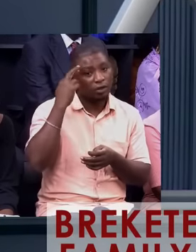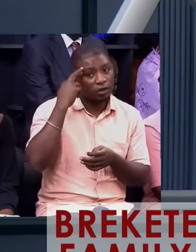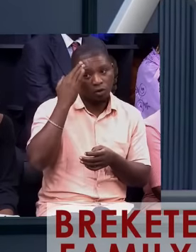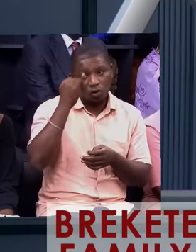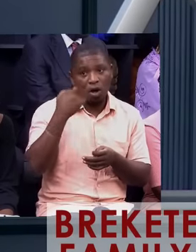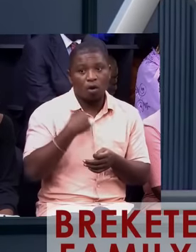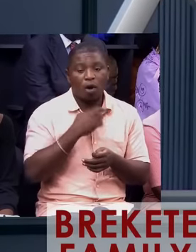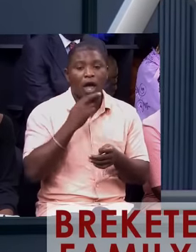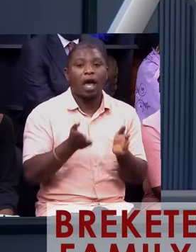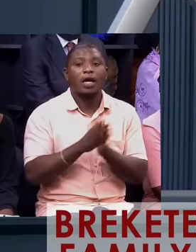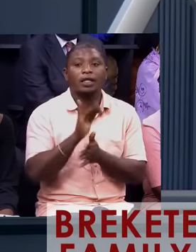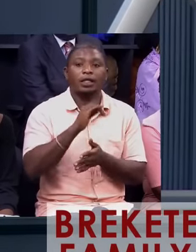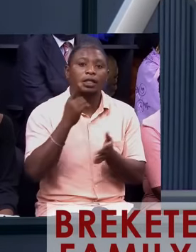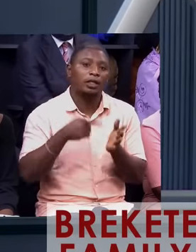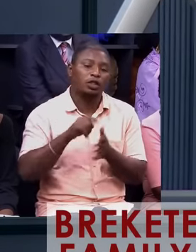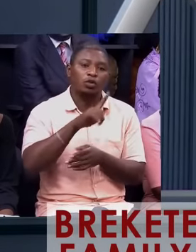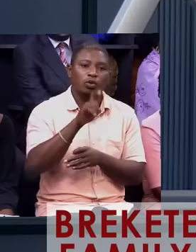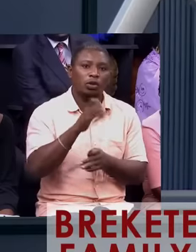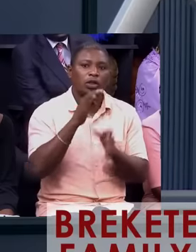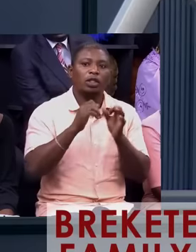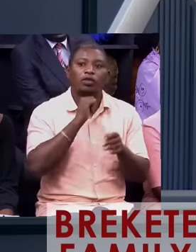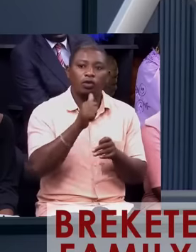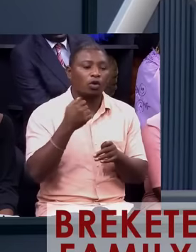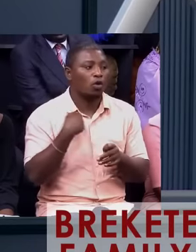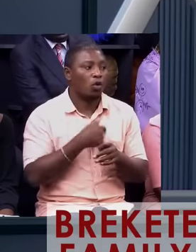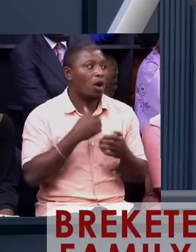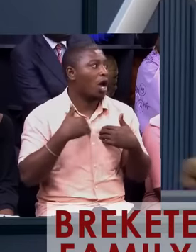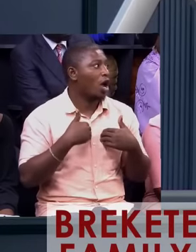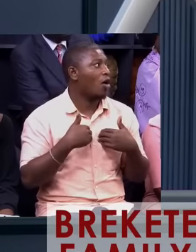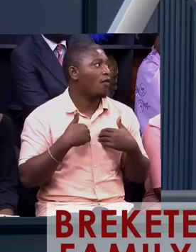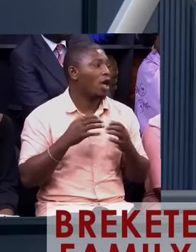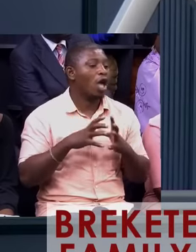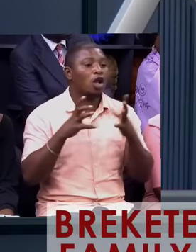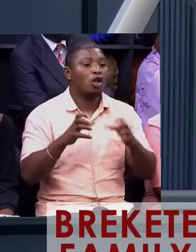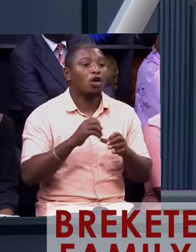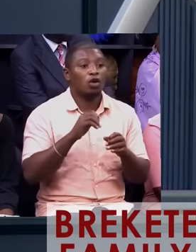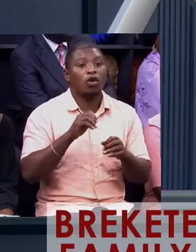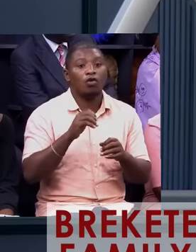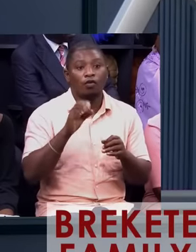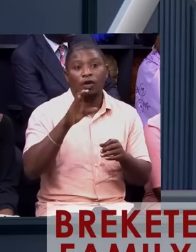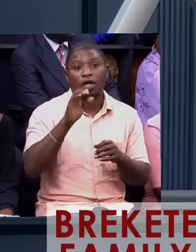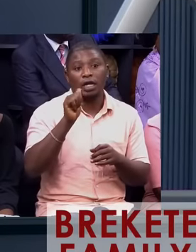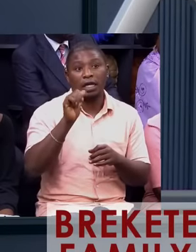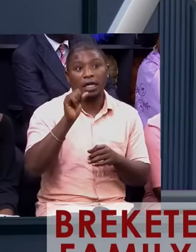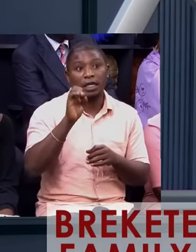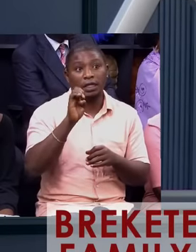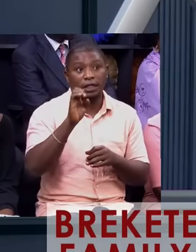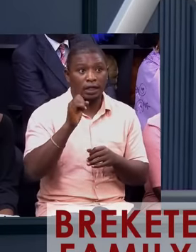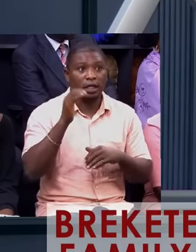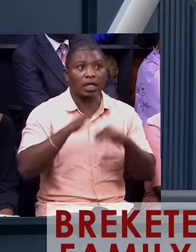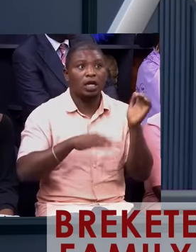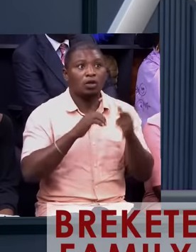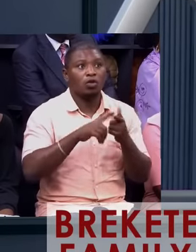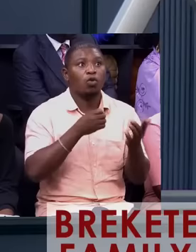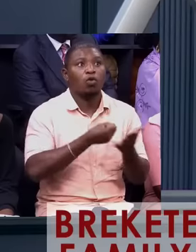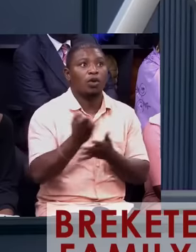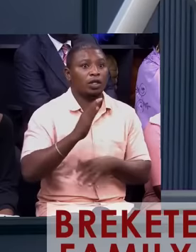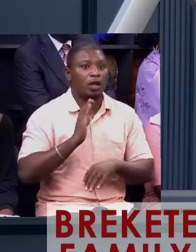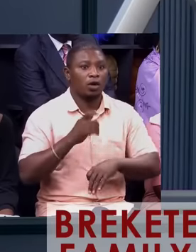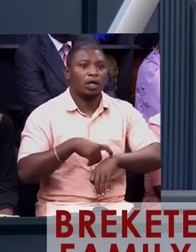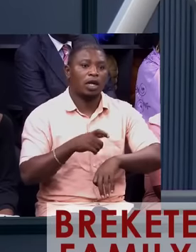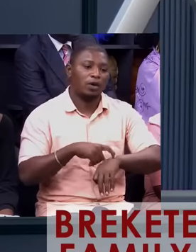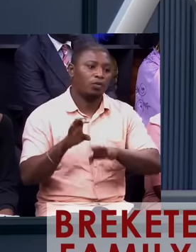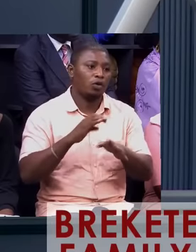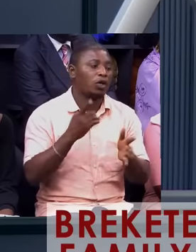asking this questions if not we have a lot of cases to do rather than to waste our air time doing